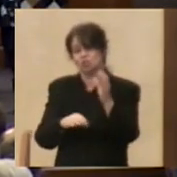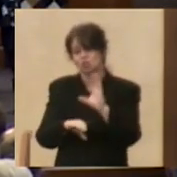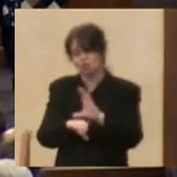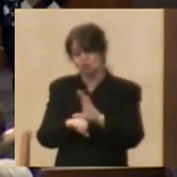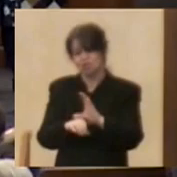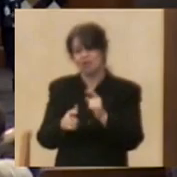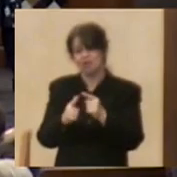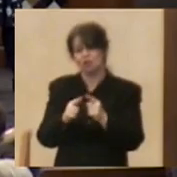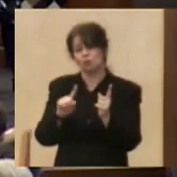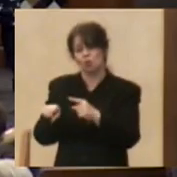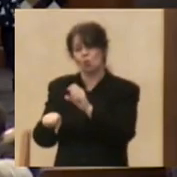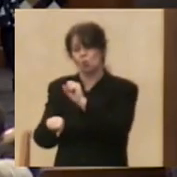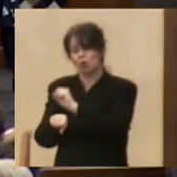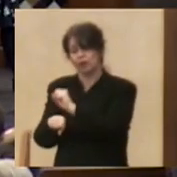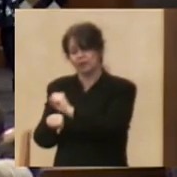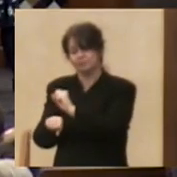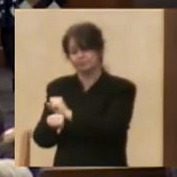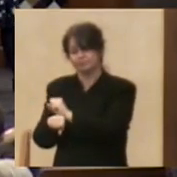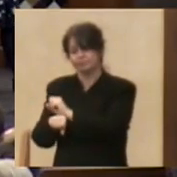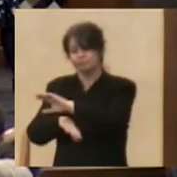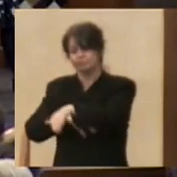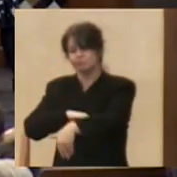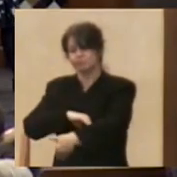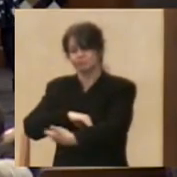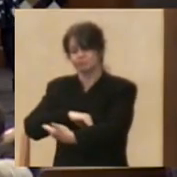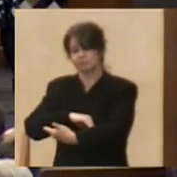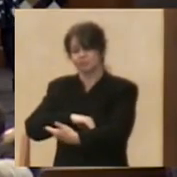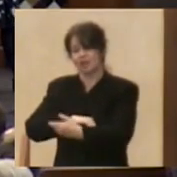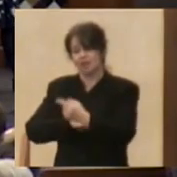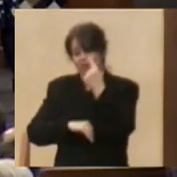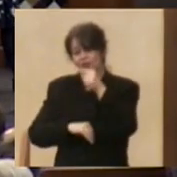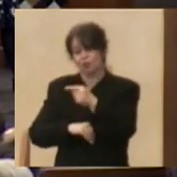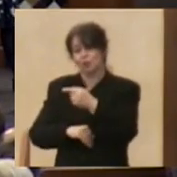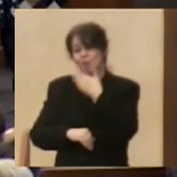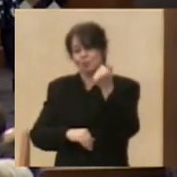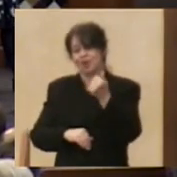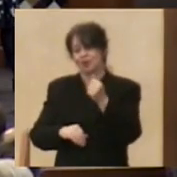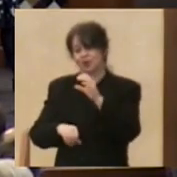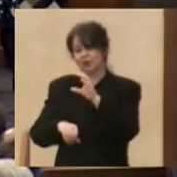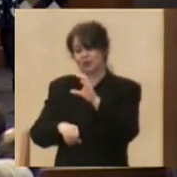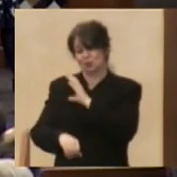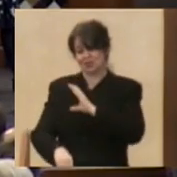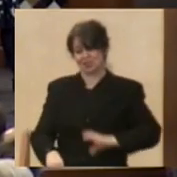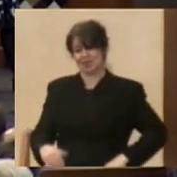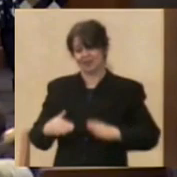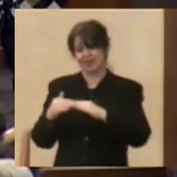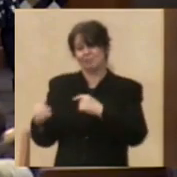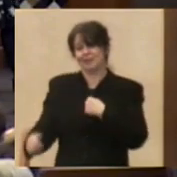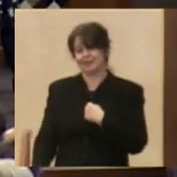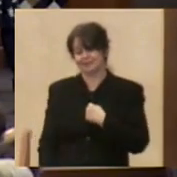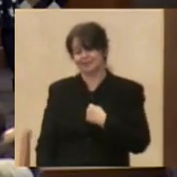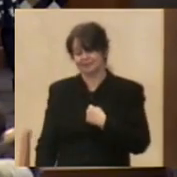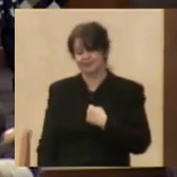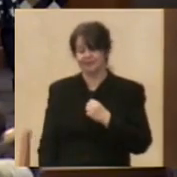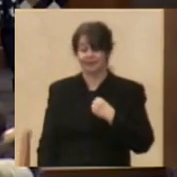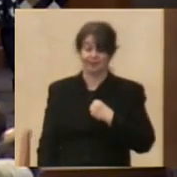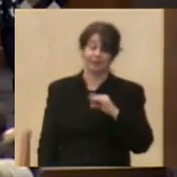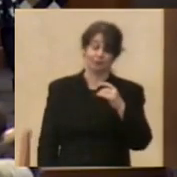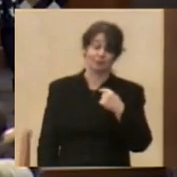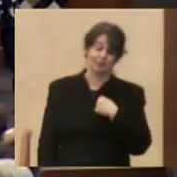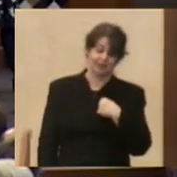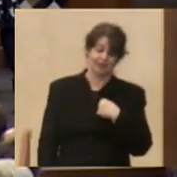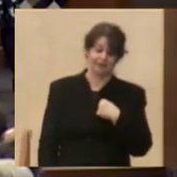work. Ugh, I think you're a better Christian than me sometimes. I mean, if it had been me, I'd probably